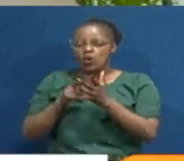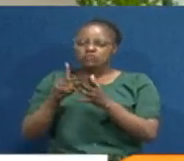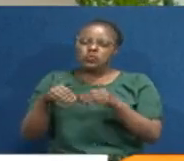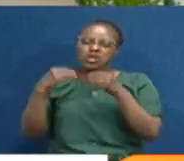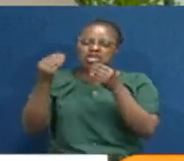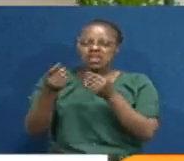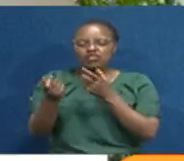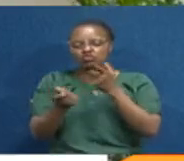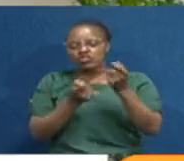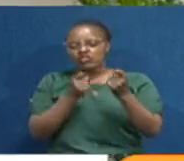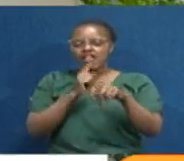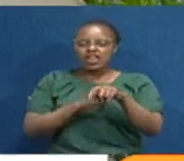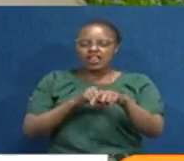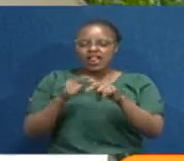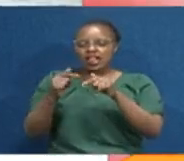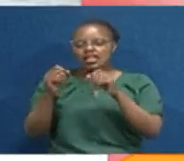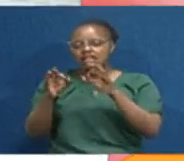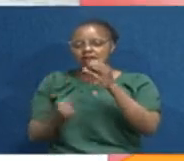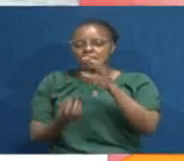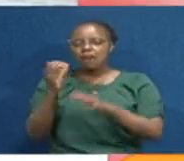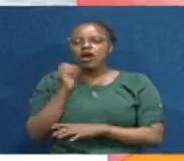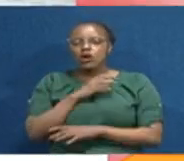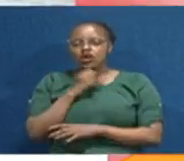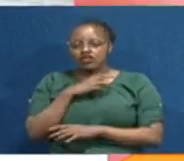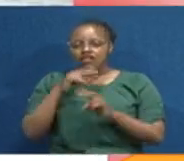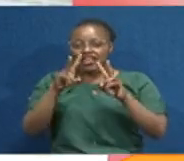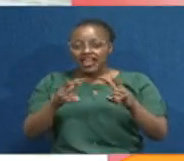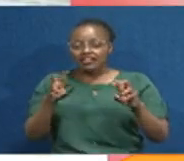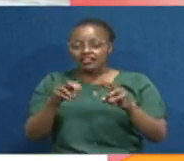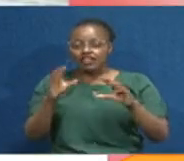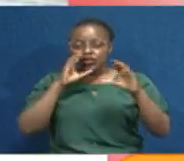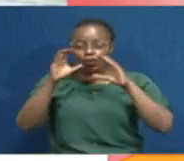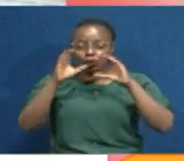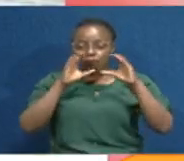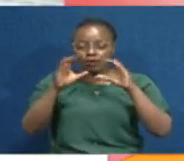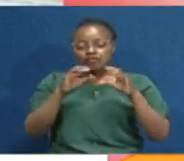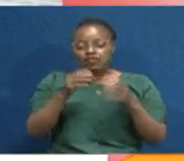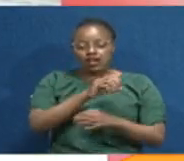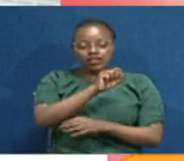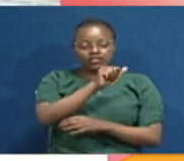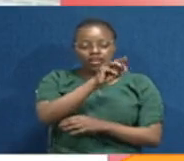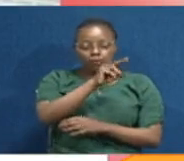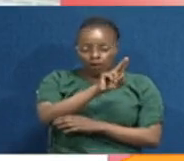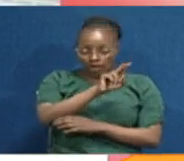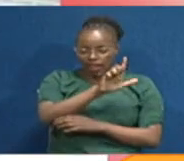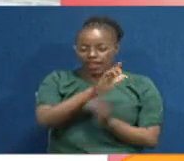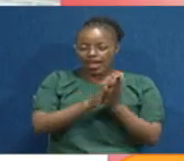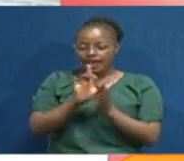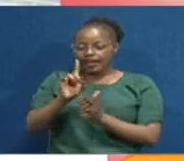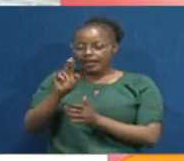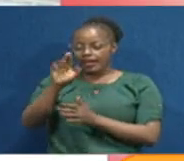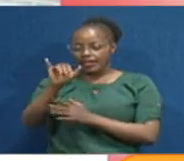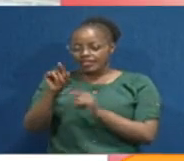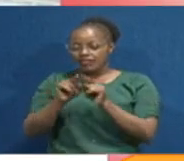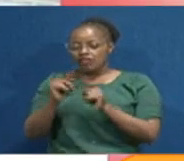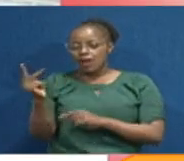off once an operation against him is launched. Investigations into communications between Muvota and Gashoki revealed a